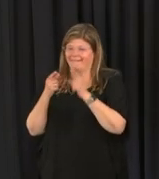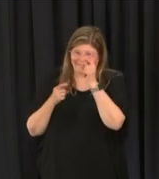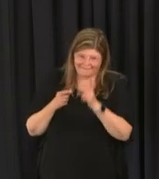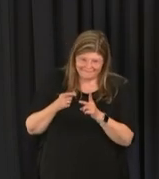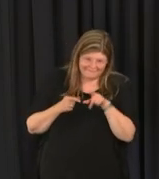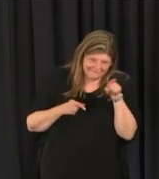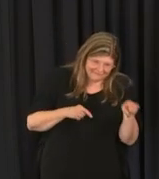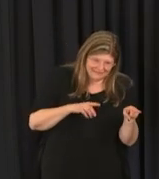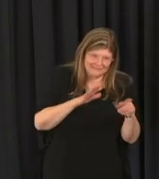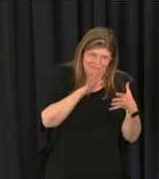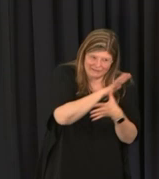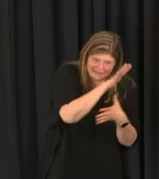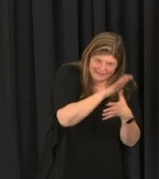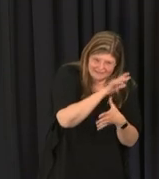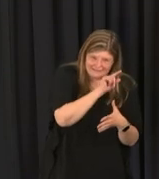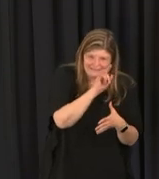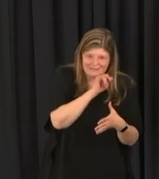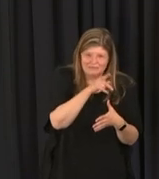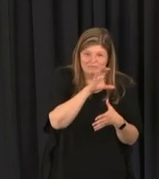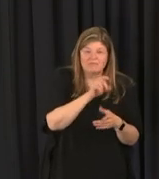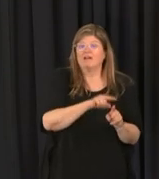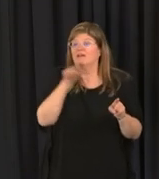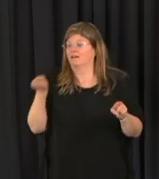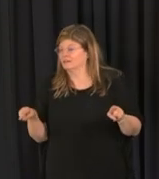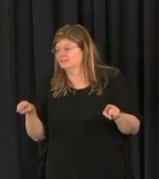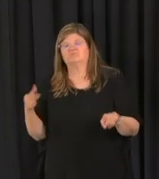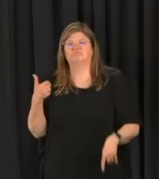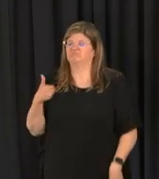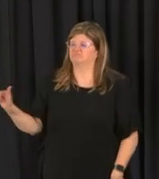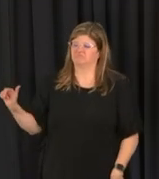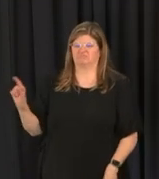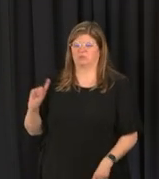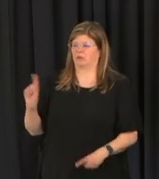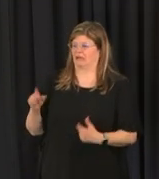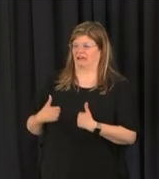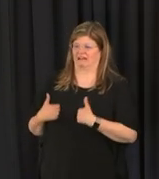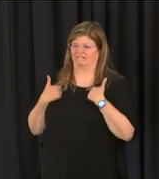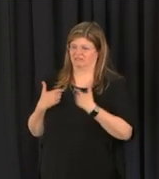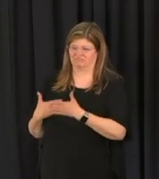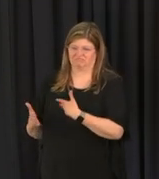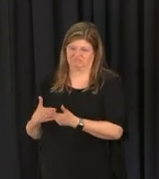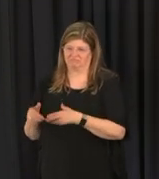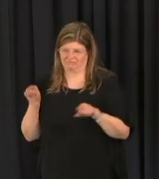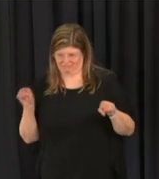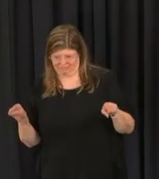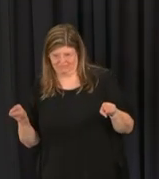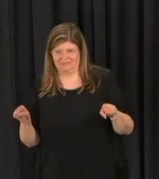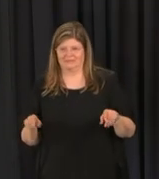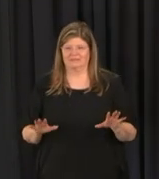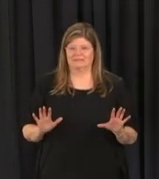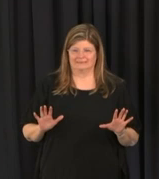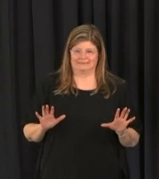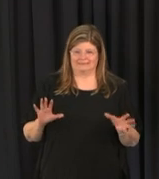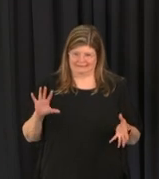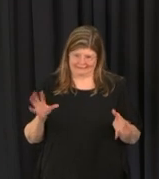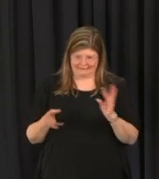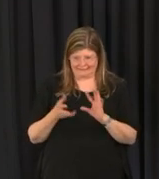codes, and the second half without regard to zip code. Approximately